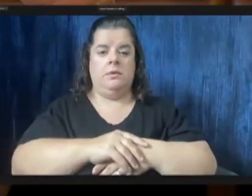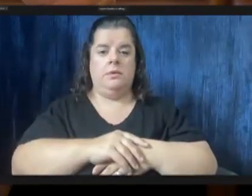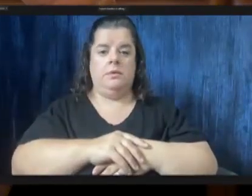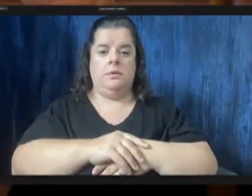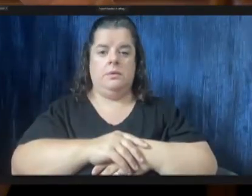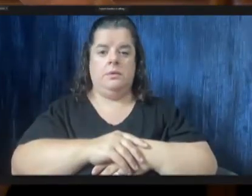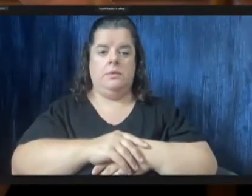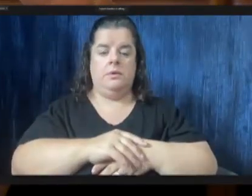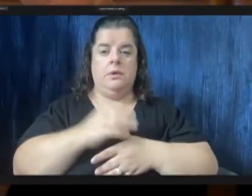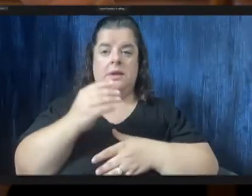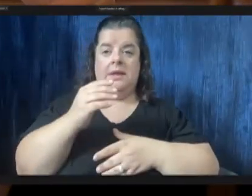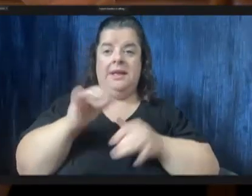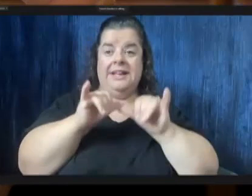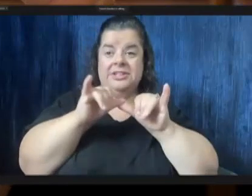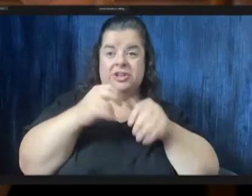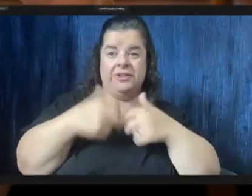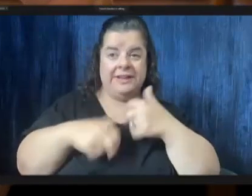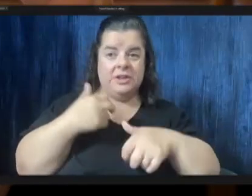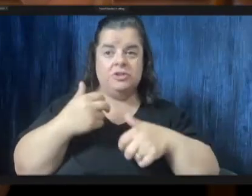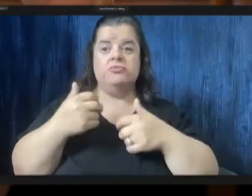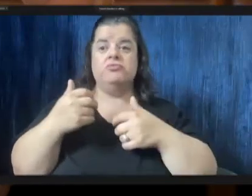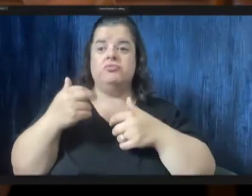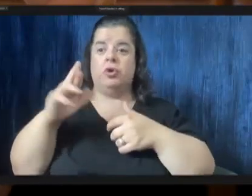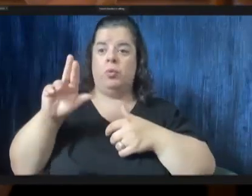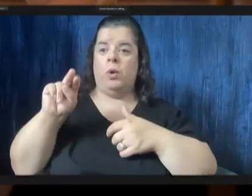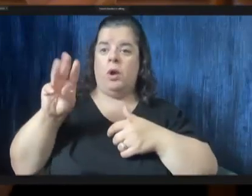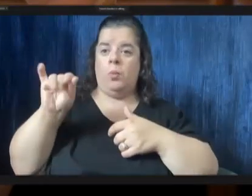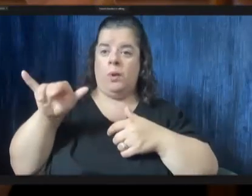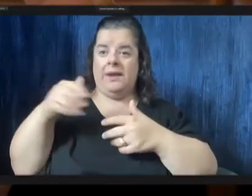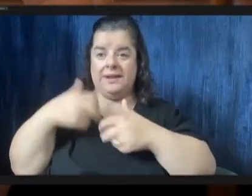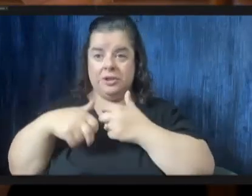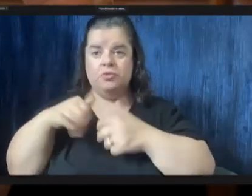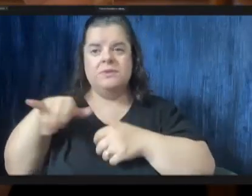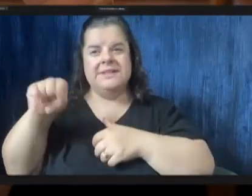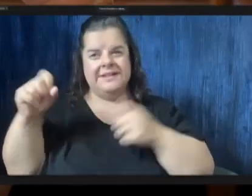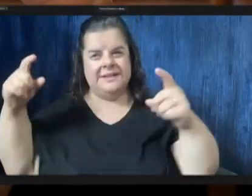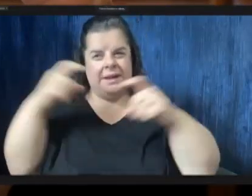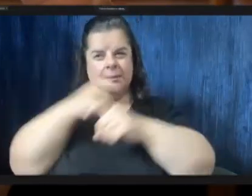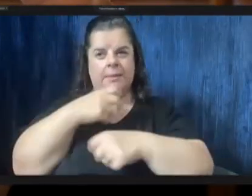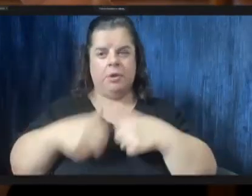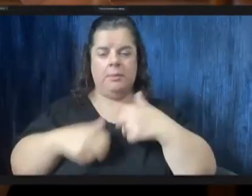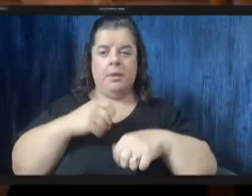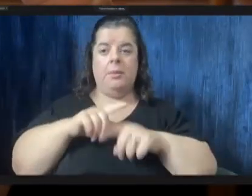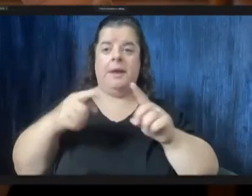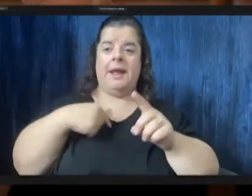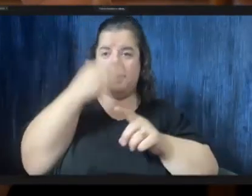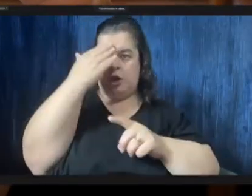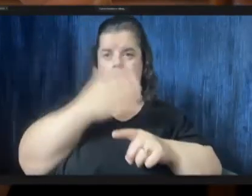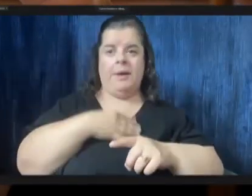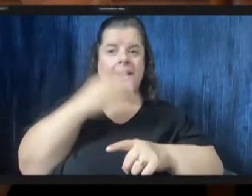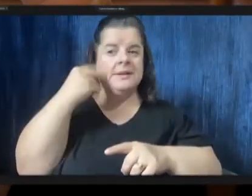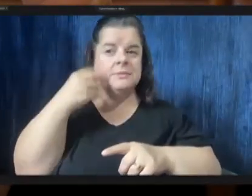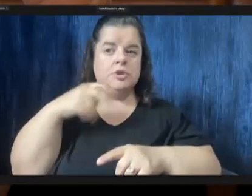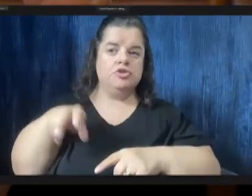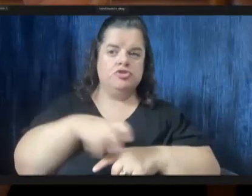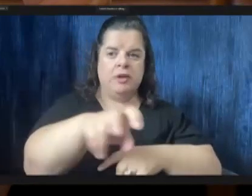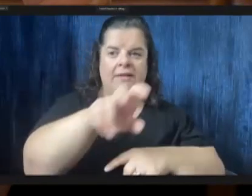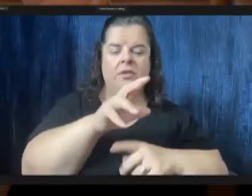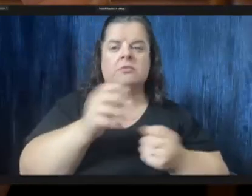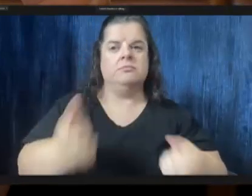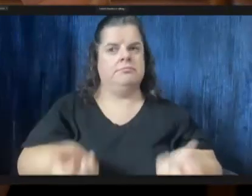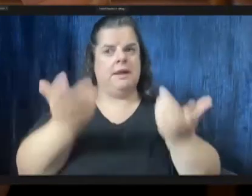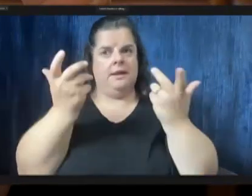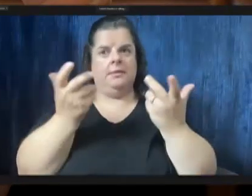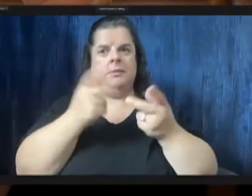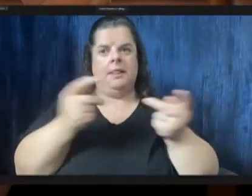Engineering issues? Right-of-way issues, these are all complicated problems. But I do know from my travels, which are extensive, is that